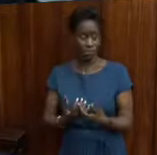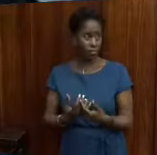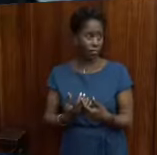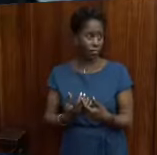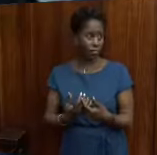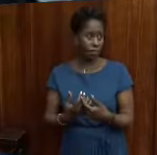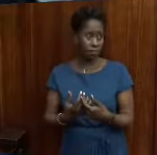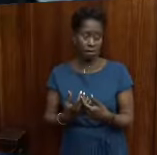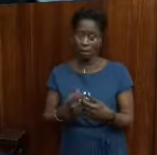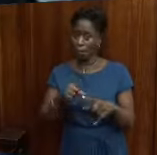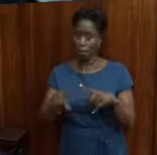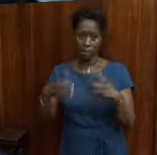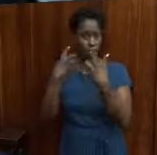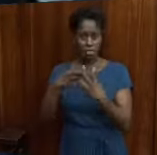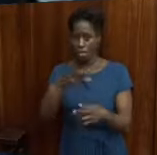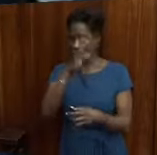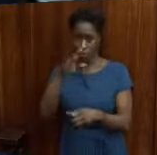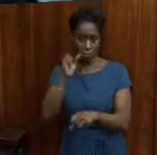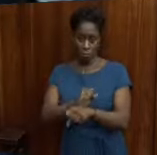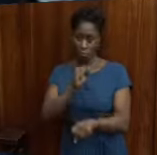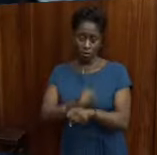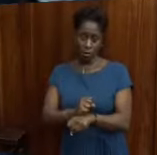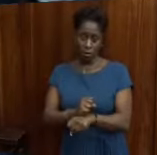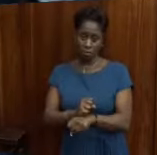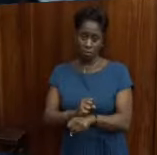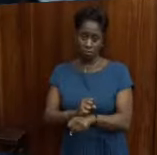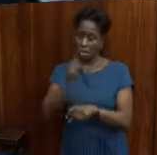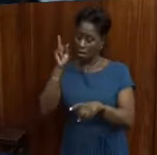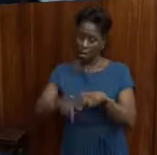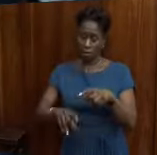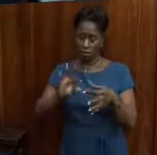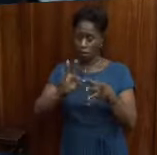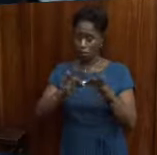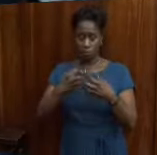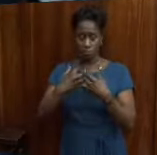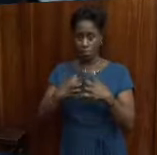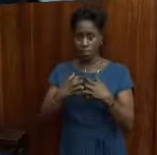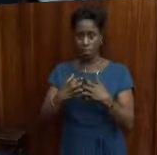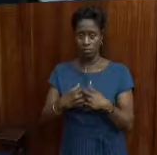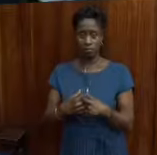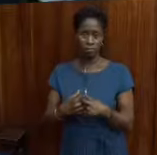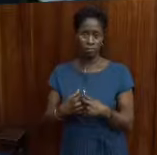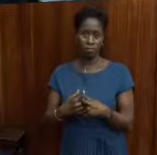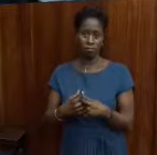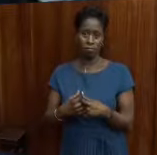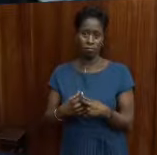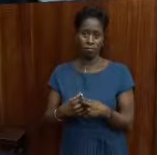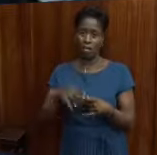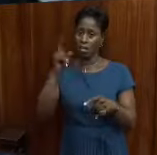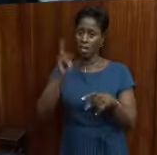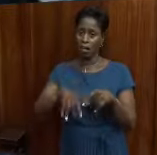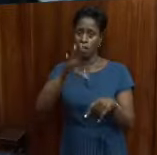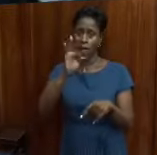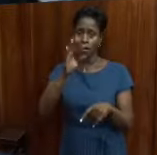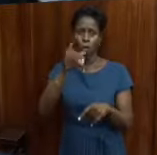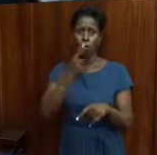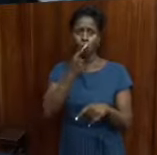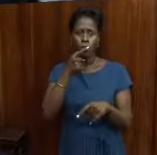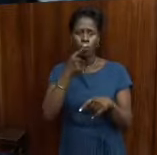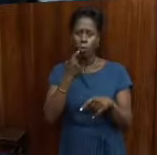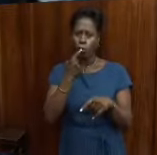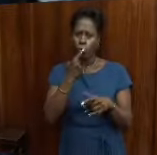$662,447.87 never functioned, could not be repaired, and reportedly the vendor, the person who